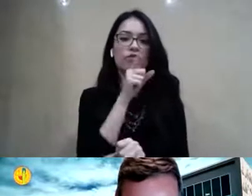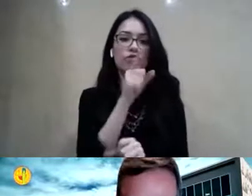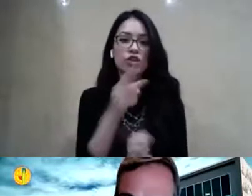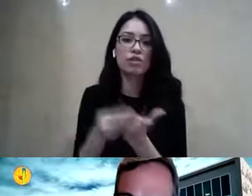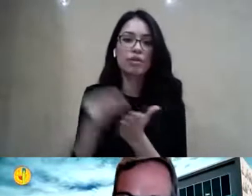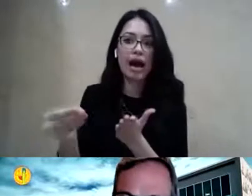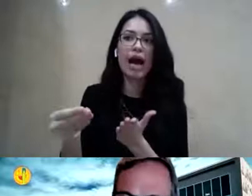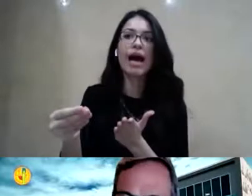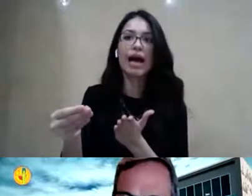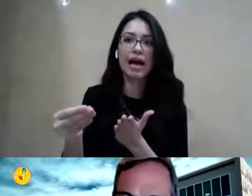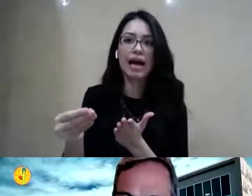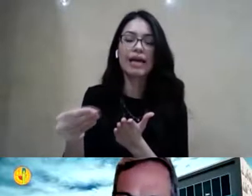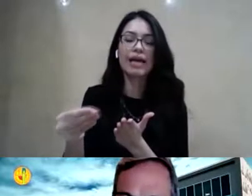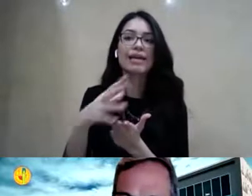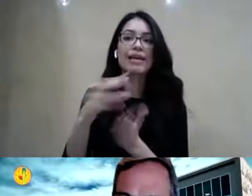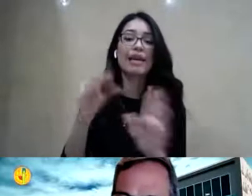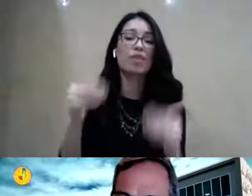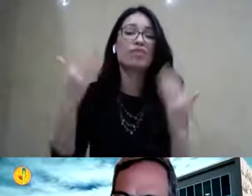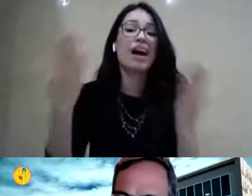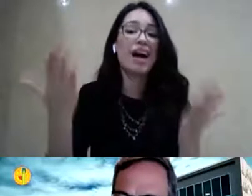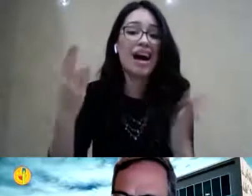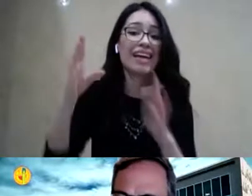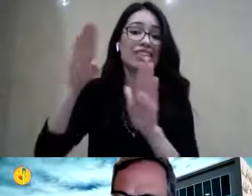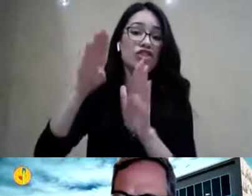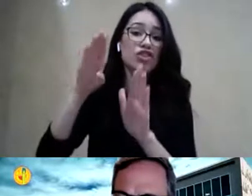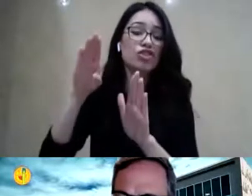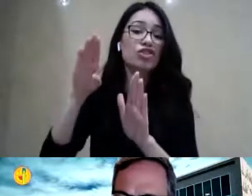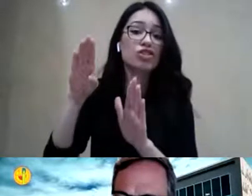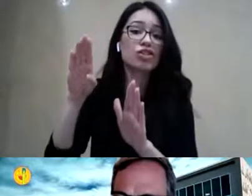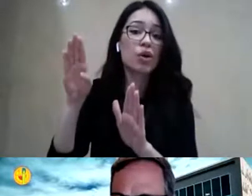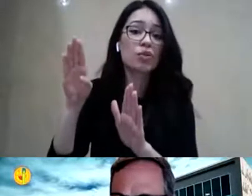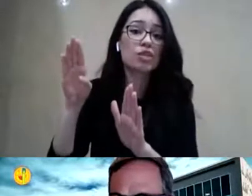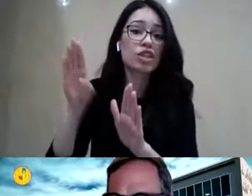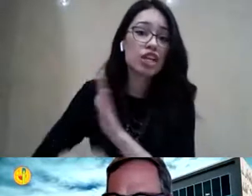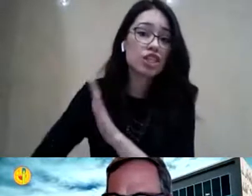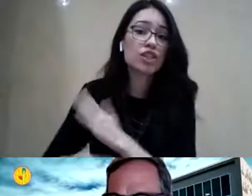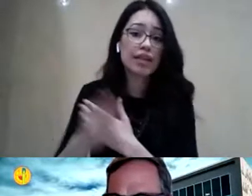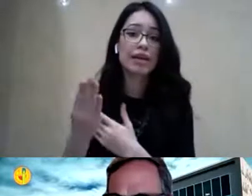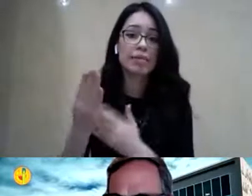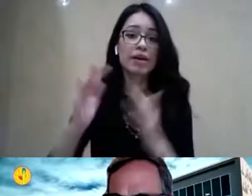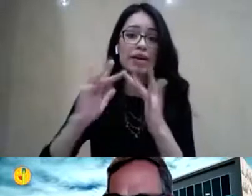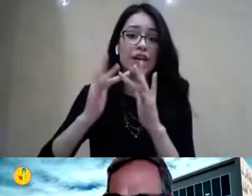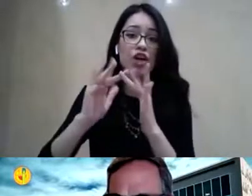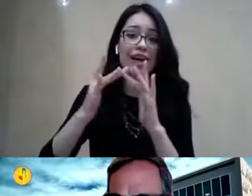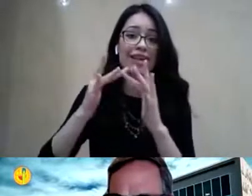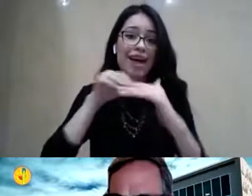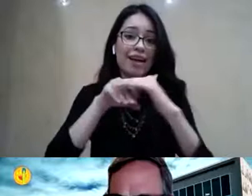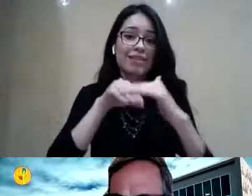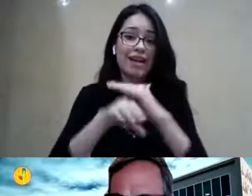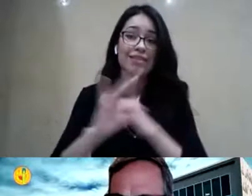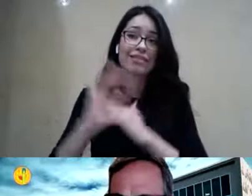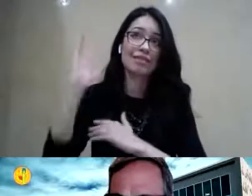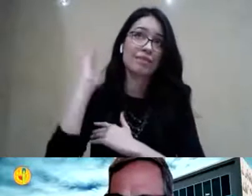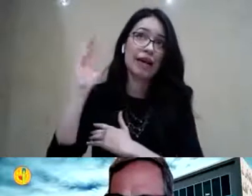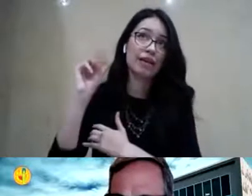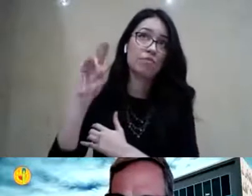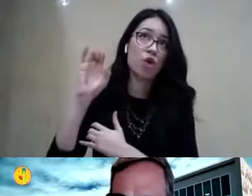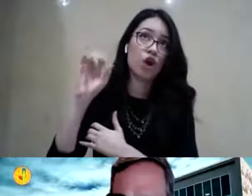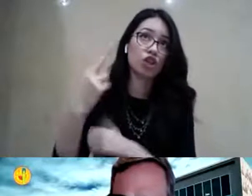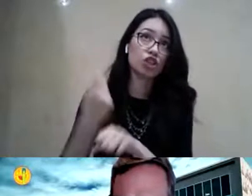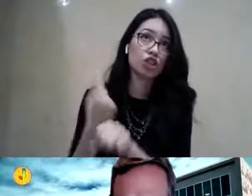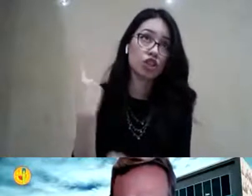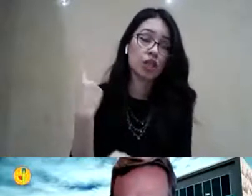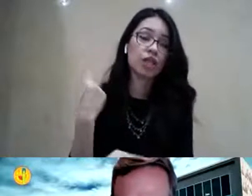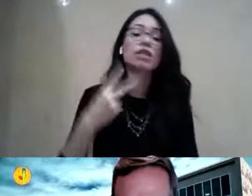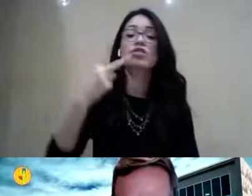internet access, high-speed internet access that we could provide to students who needed it for free. We did that back in March. The state, about 2 months later,